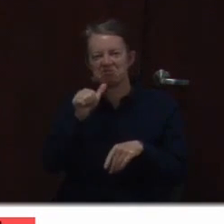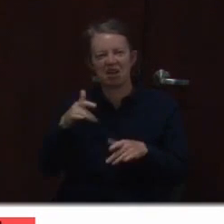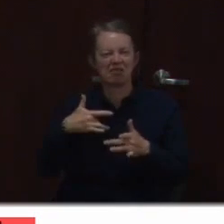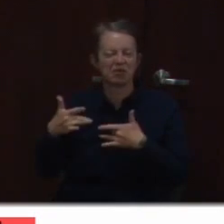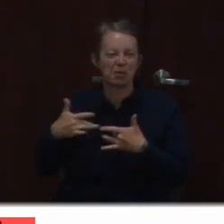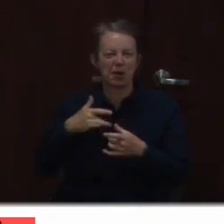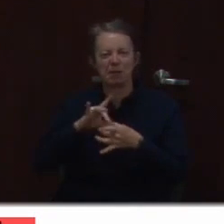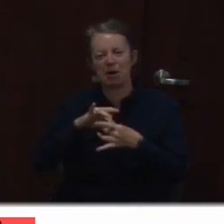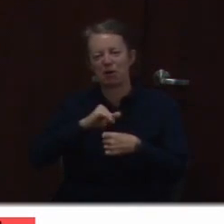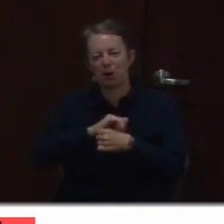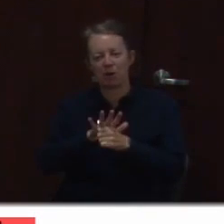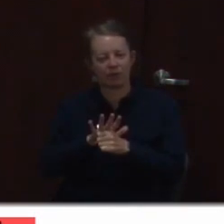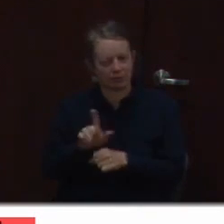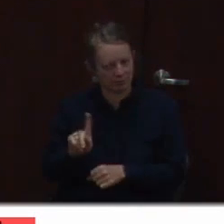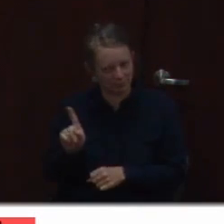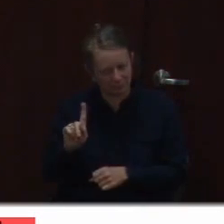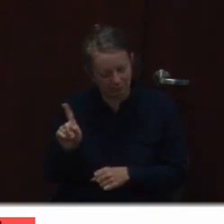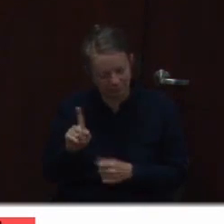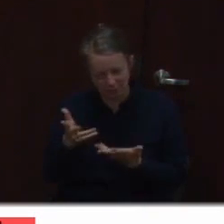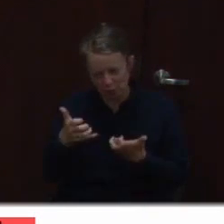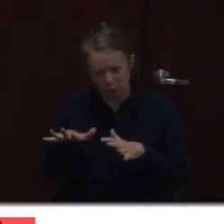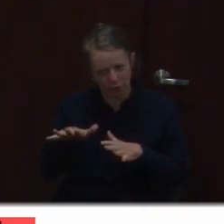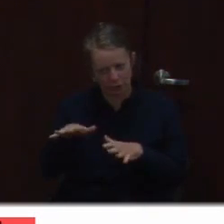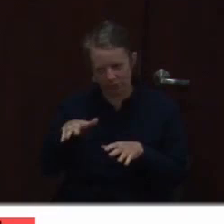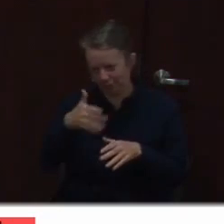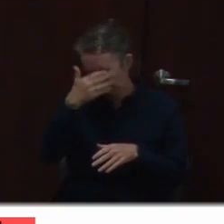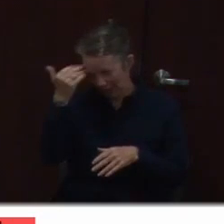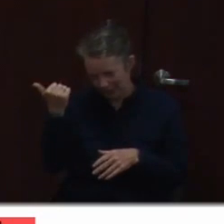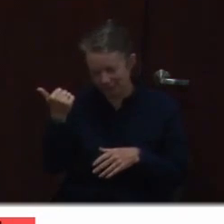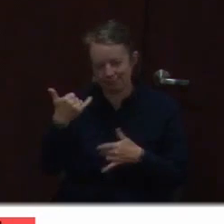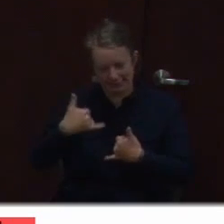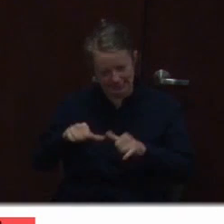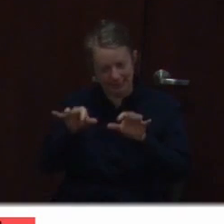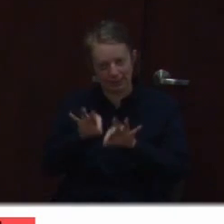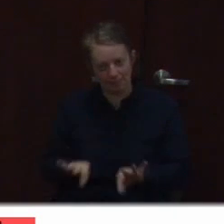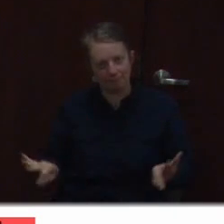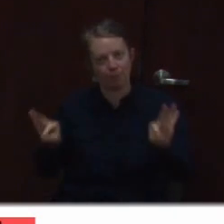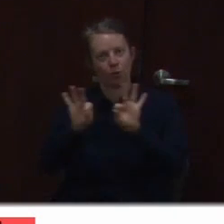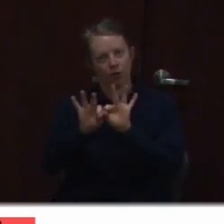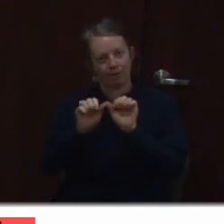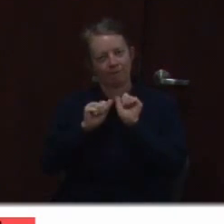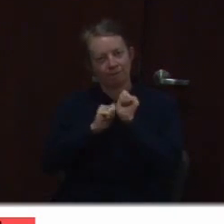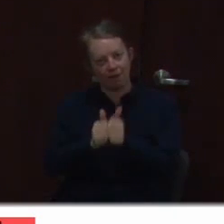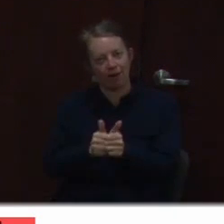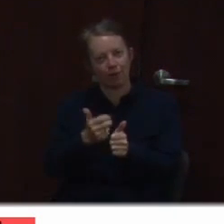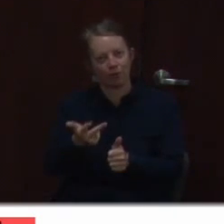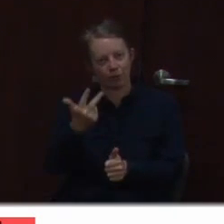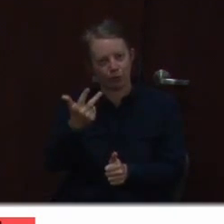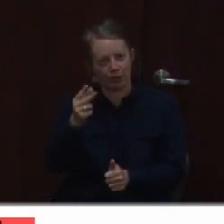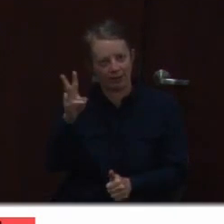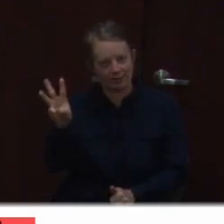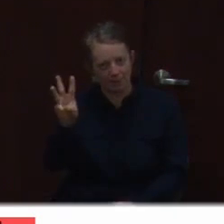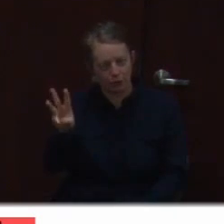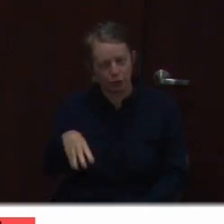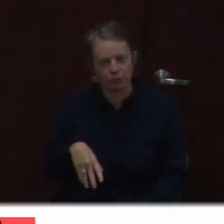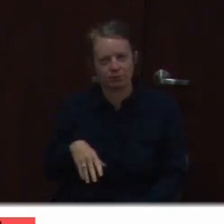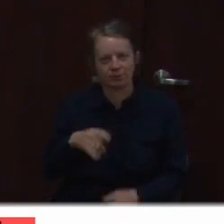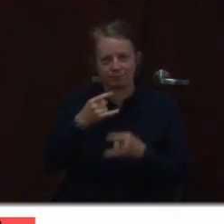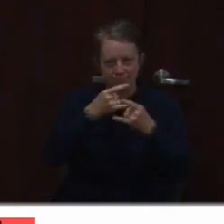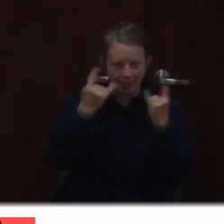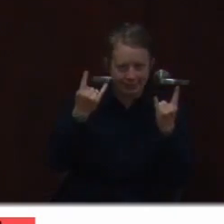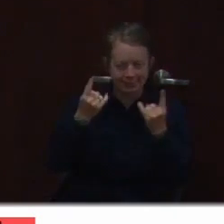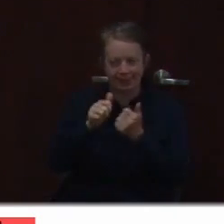still very important to follow the 3 W's, that if we want to see these trends continue in this direction, that